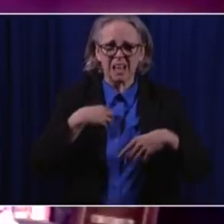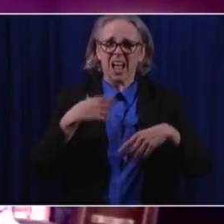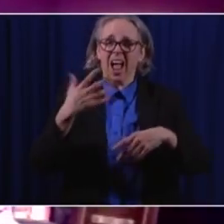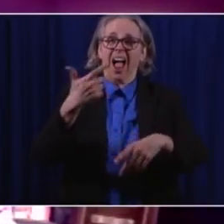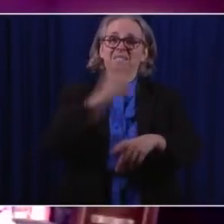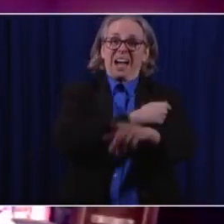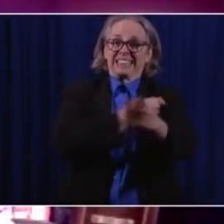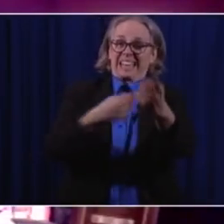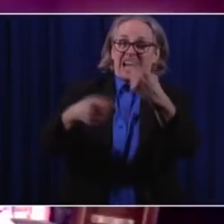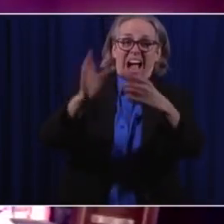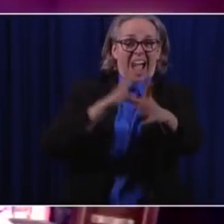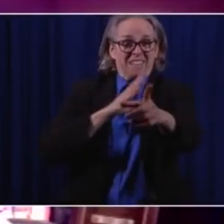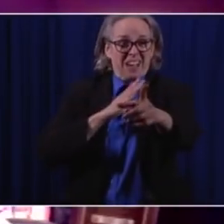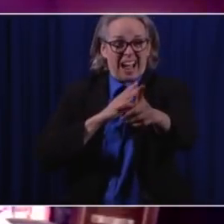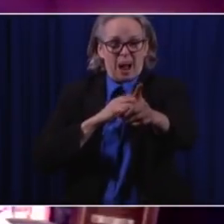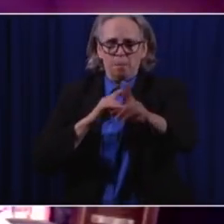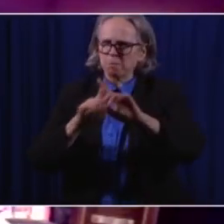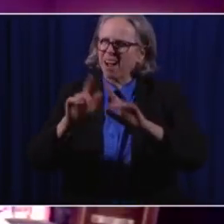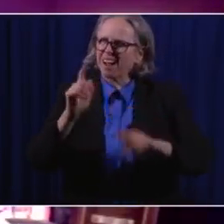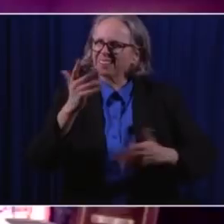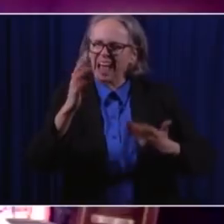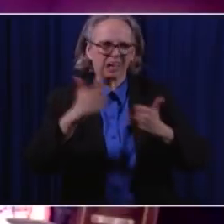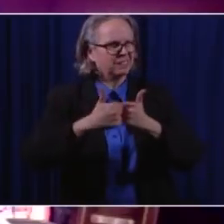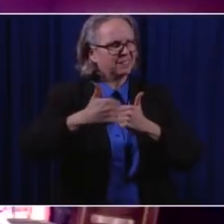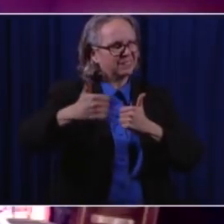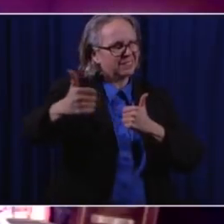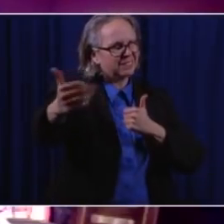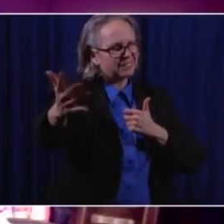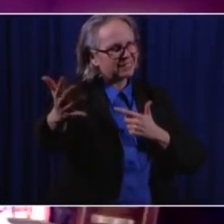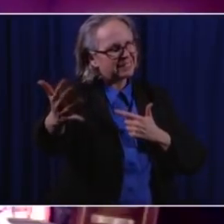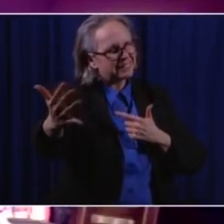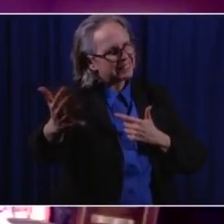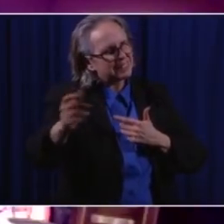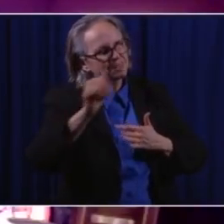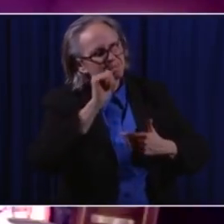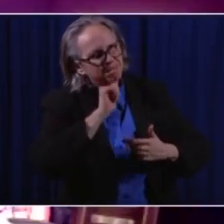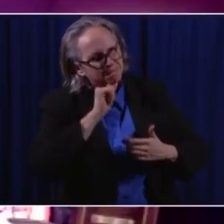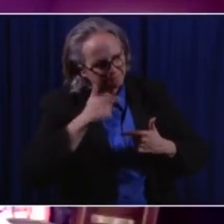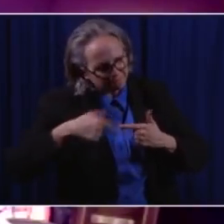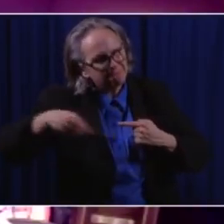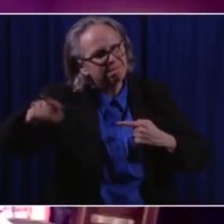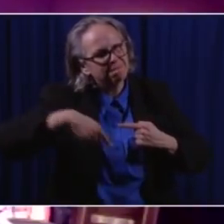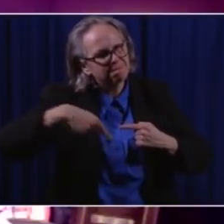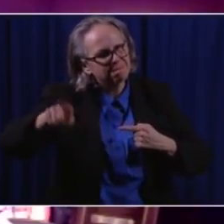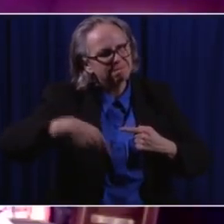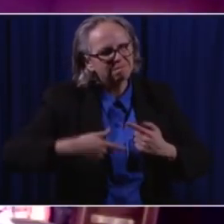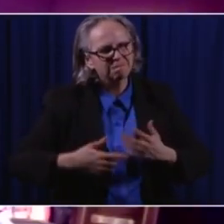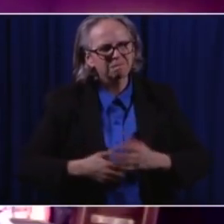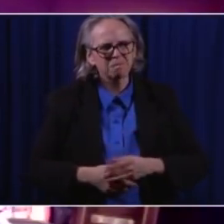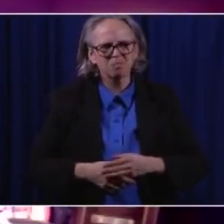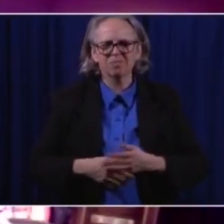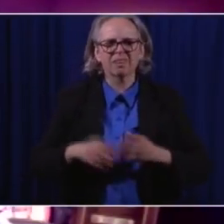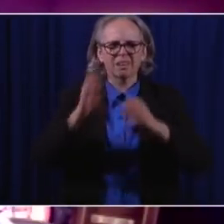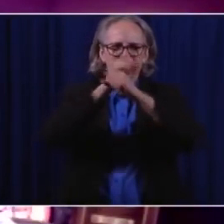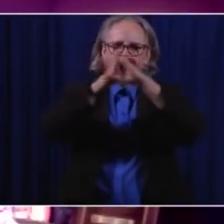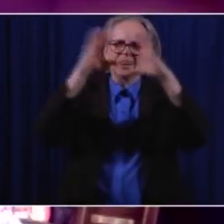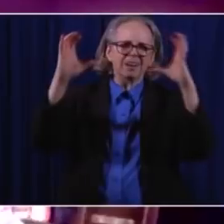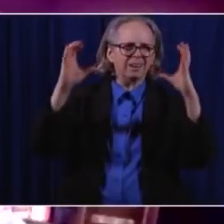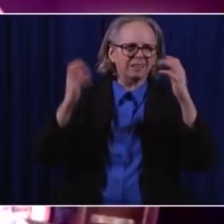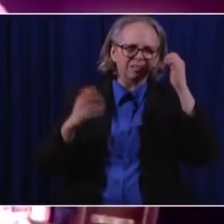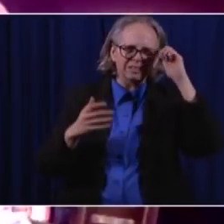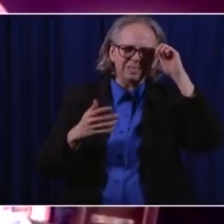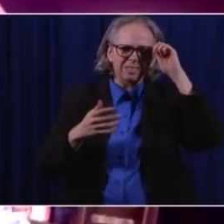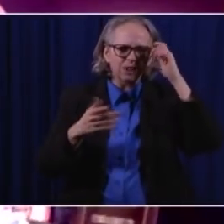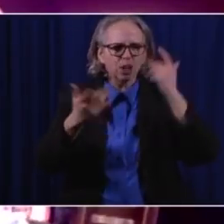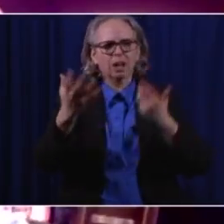of reminds me when we used to go to the local sporting events, the high school football team or the basketball game, and in the 4th quarter, you'd see